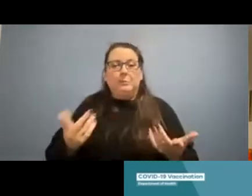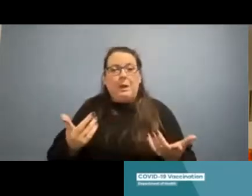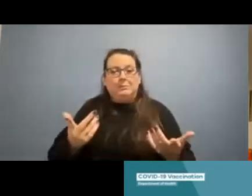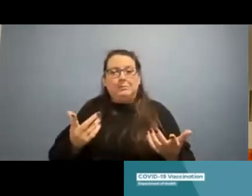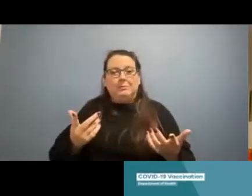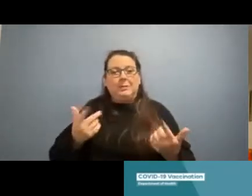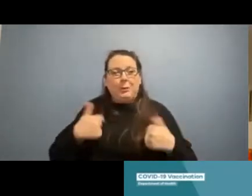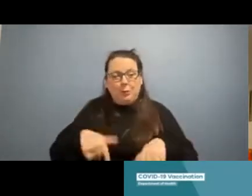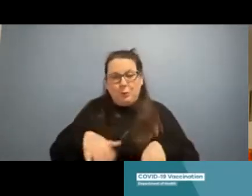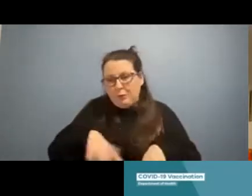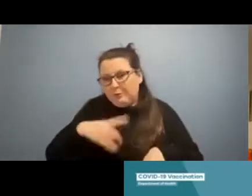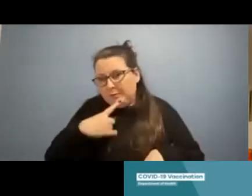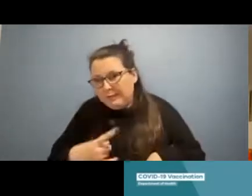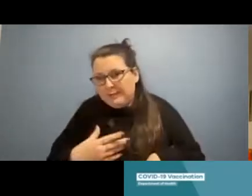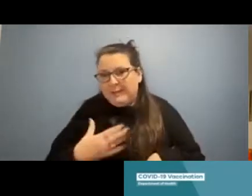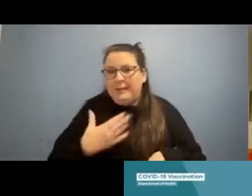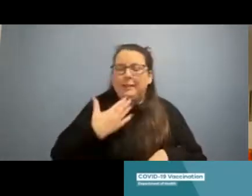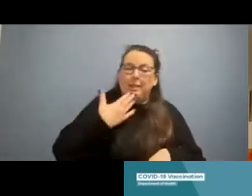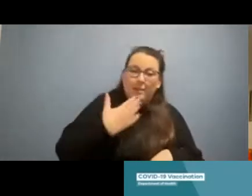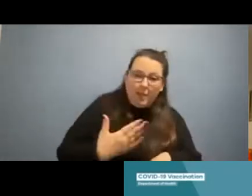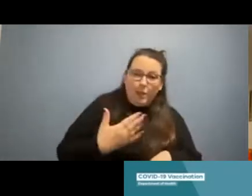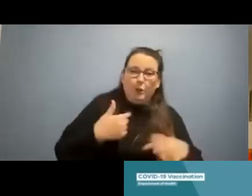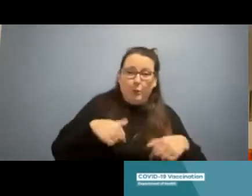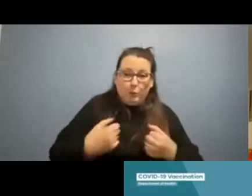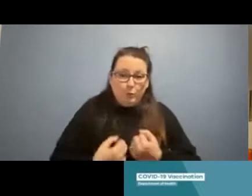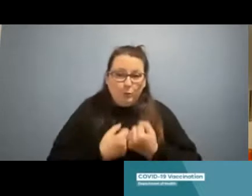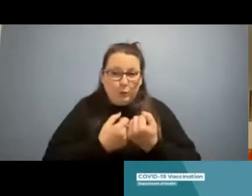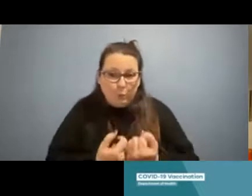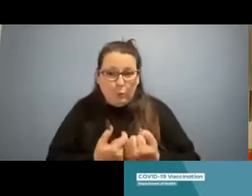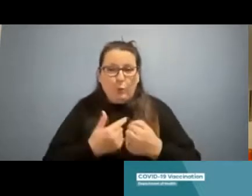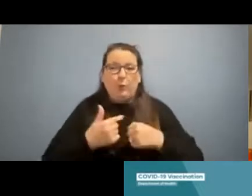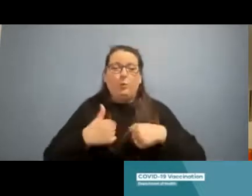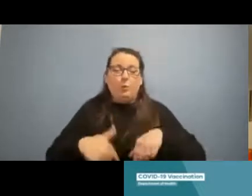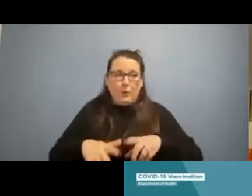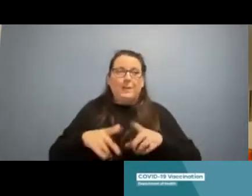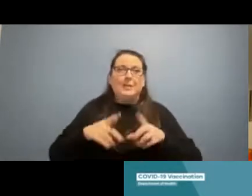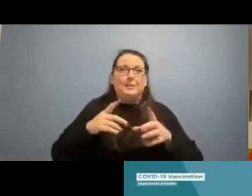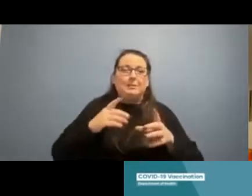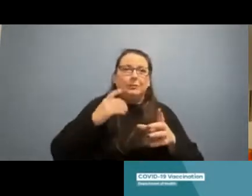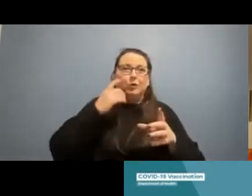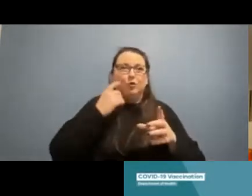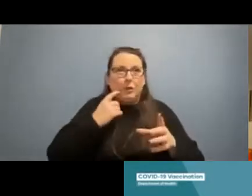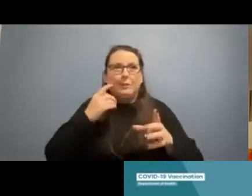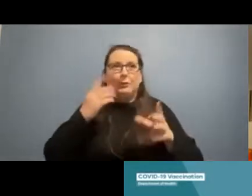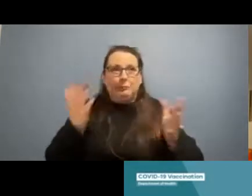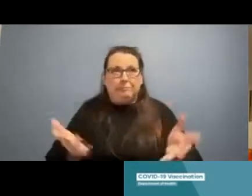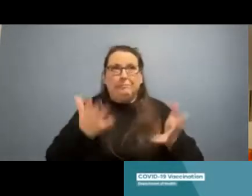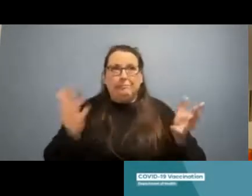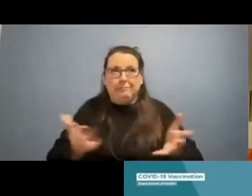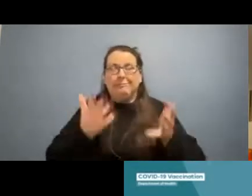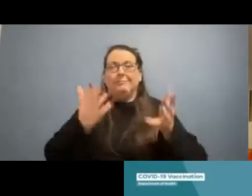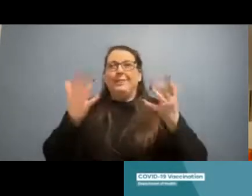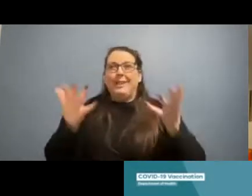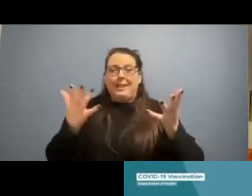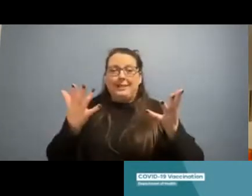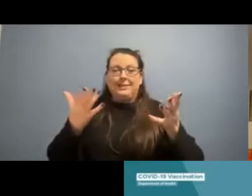that you know that we've got your back, we are putting the investments in, we're doing the big picture strategy as best we can and as fast as we can. I'll just